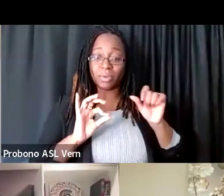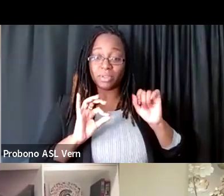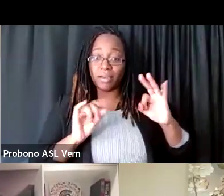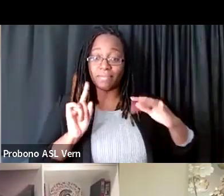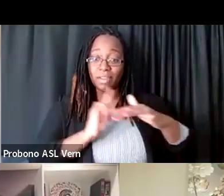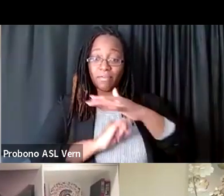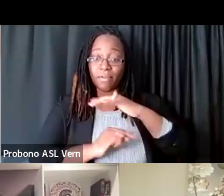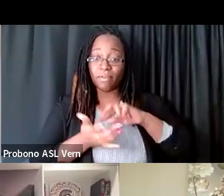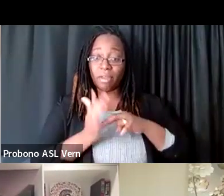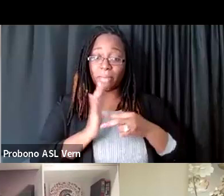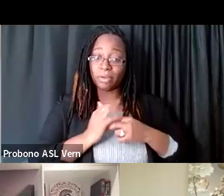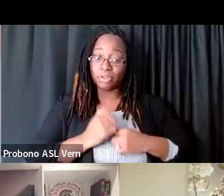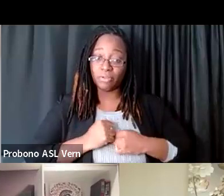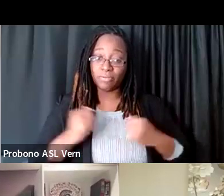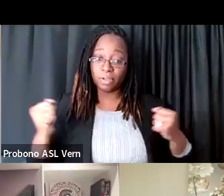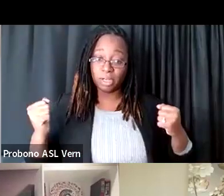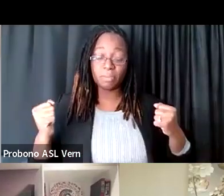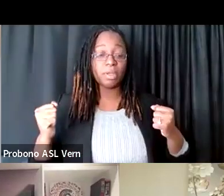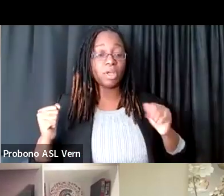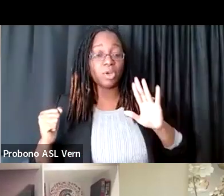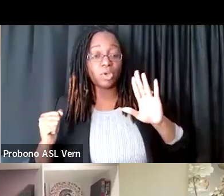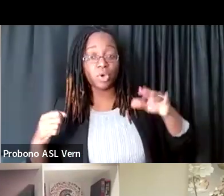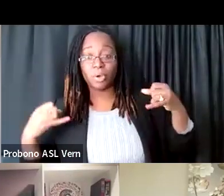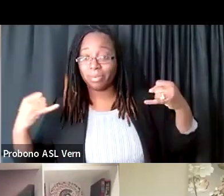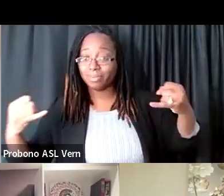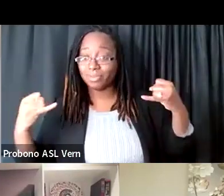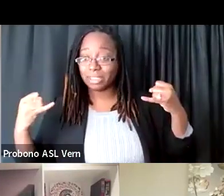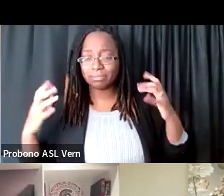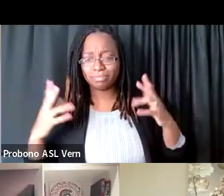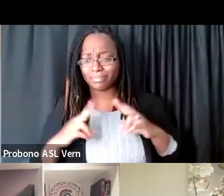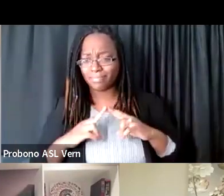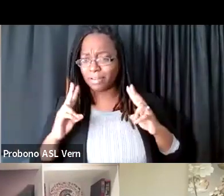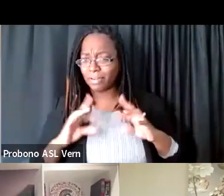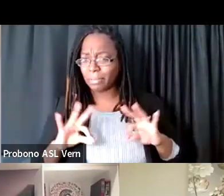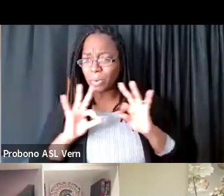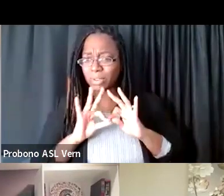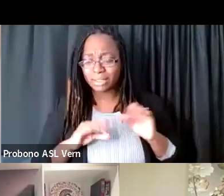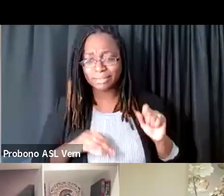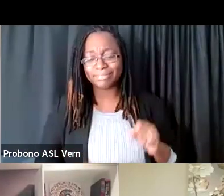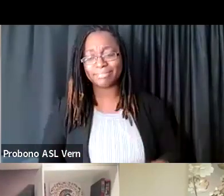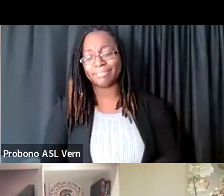freedom to express your boundaries, I think is very, very critical, right?